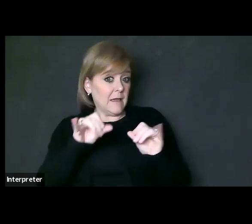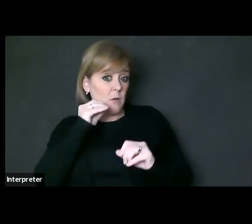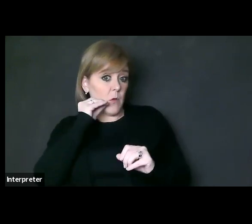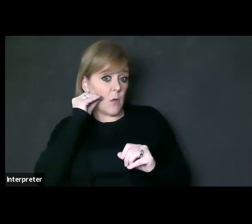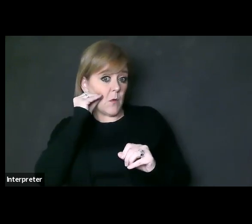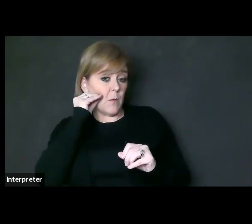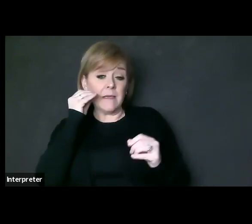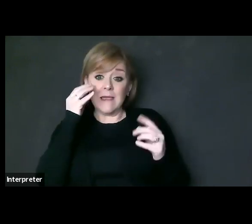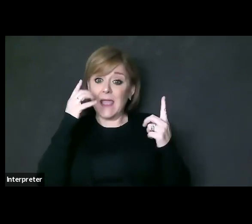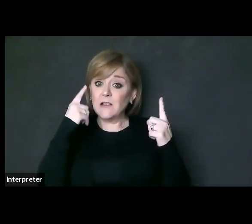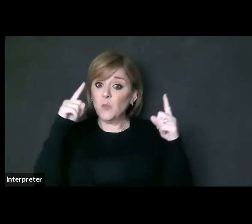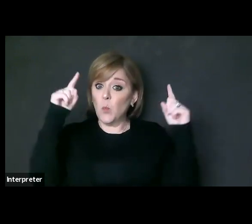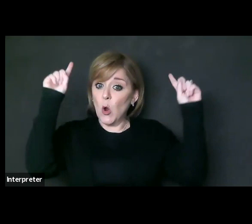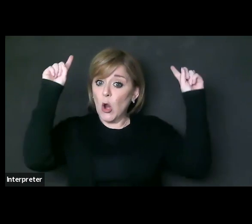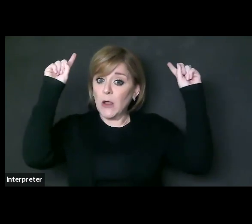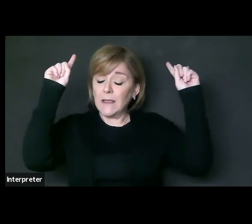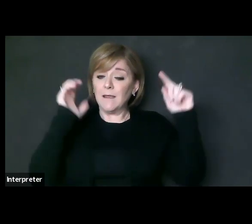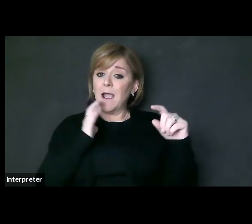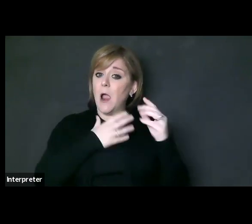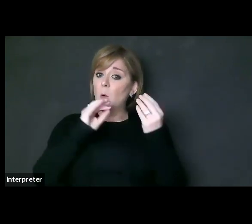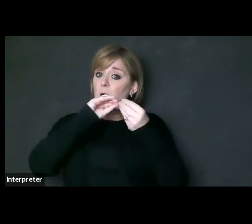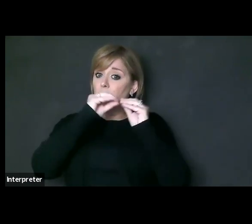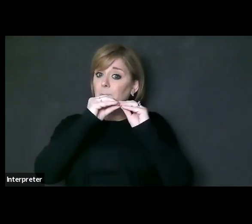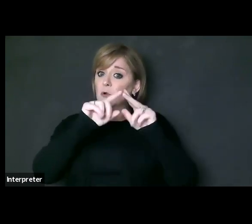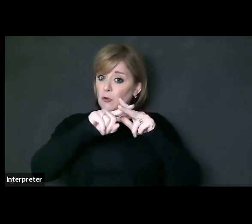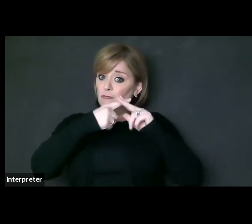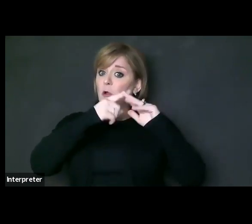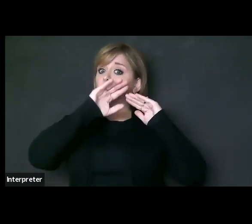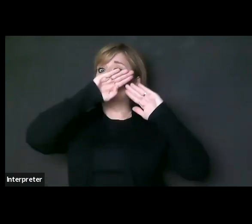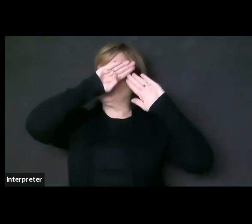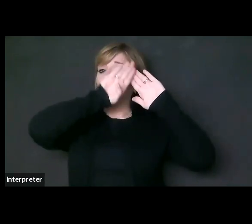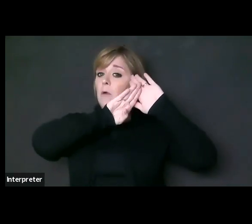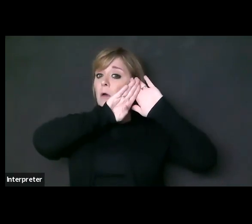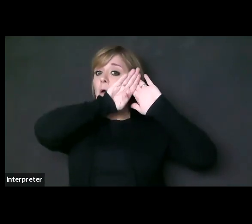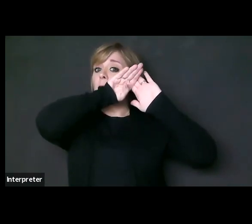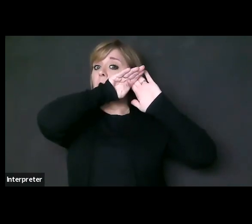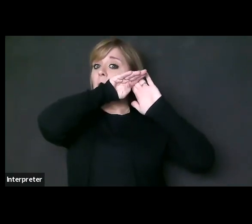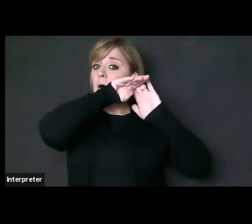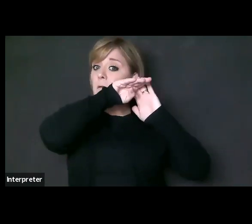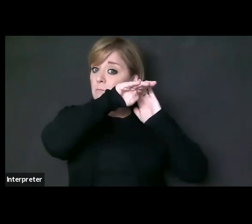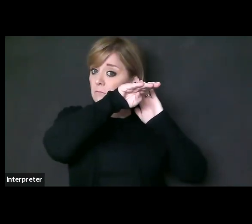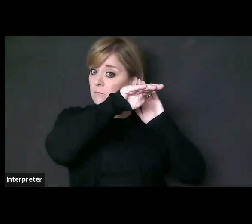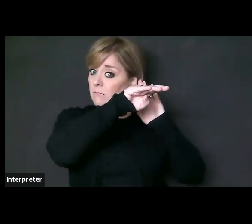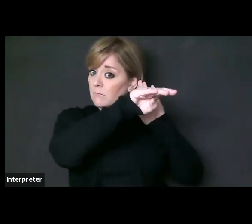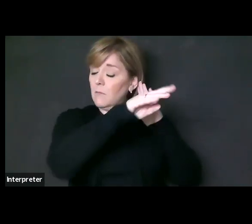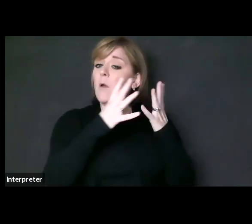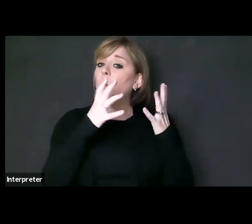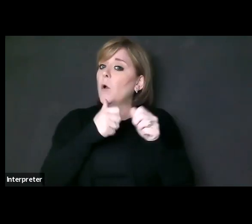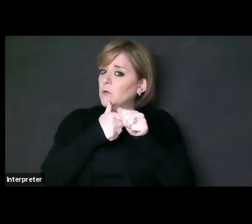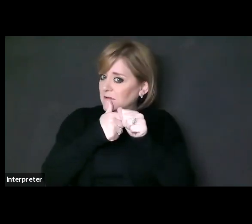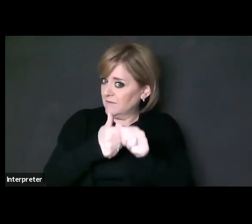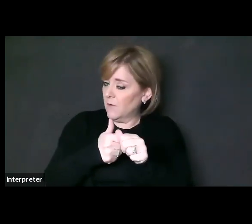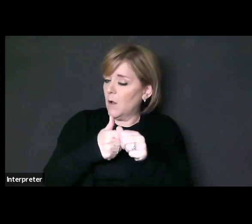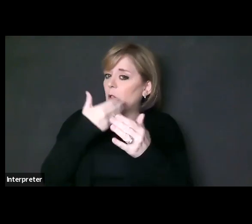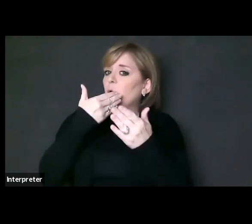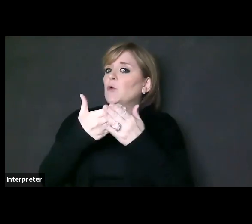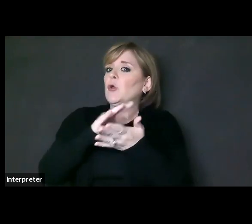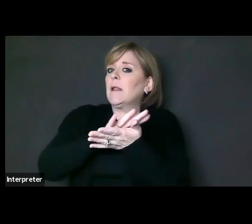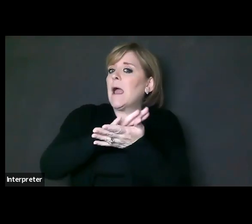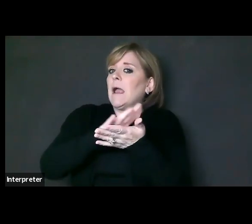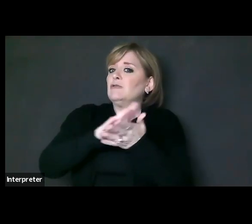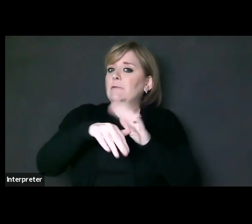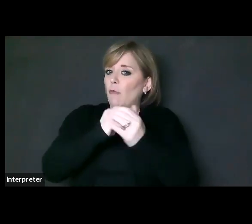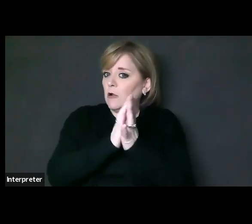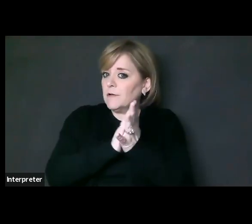working. We are seeing our numbers level off. We want people to follow good hygiene practices. And when you must